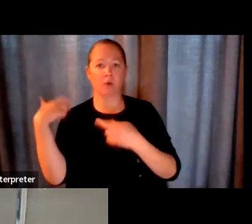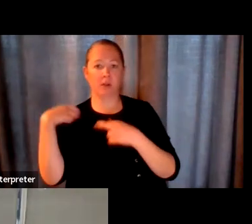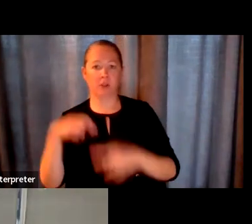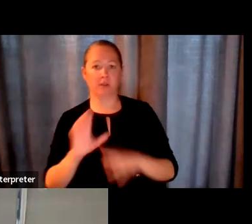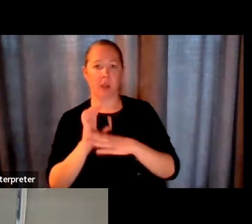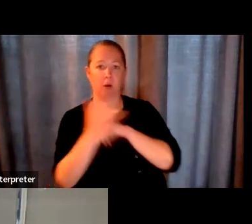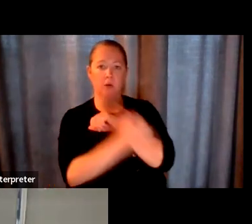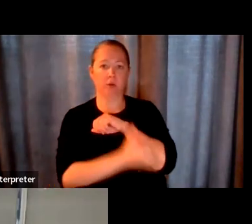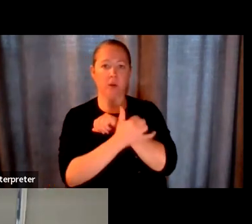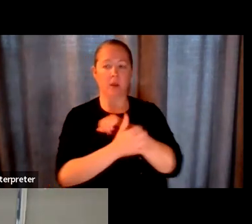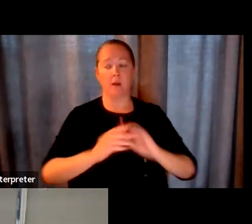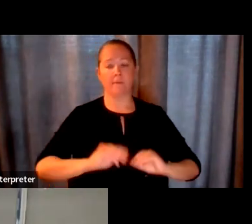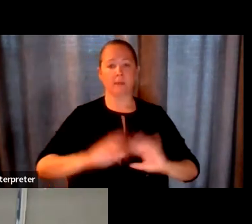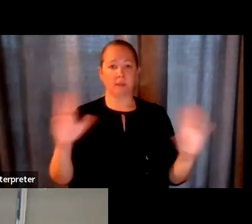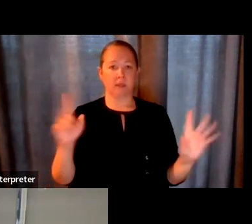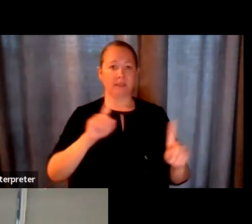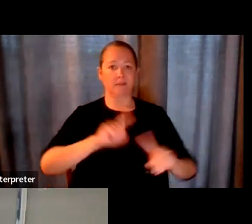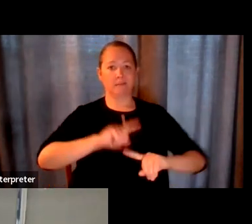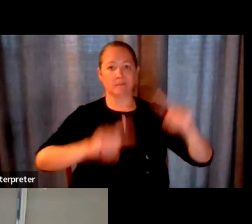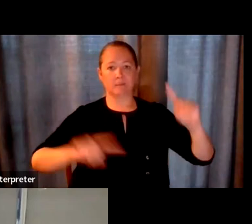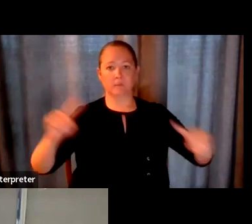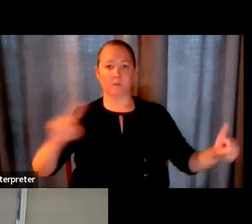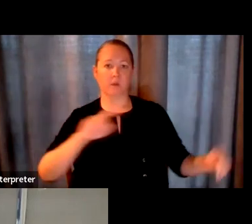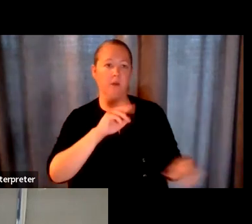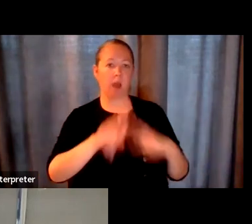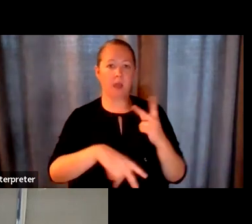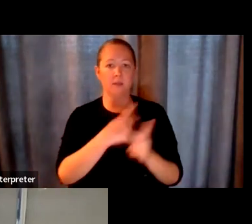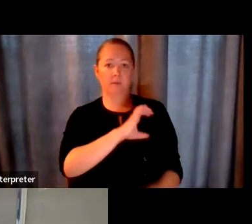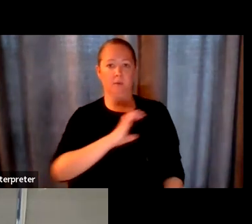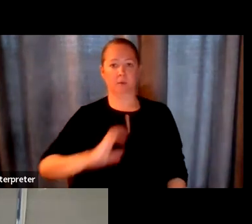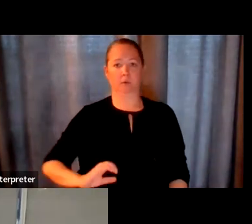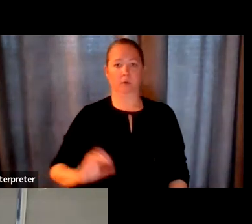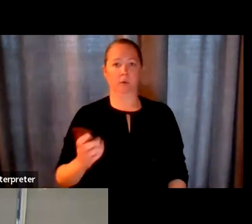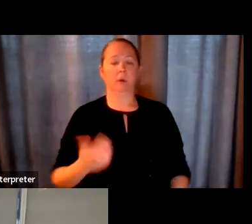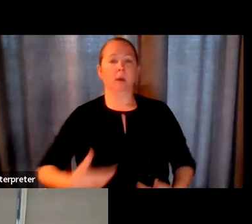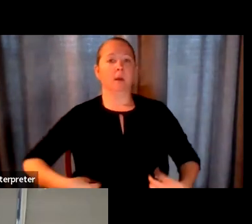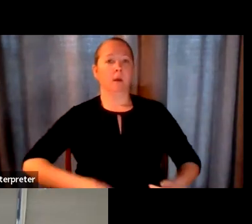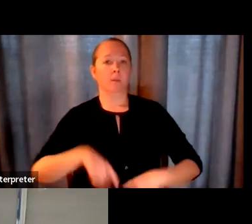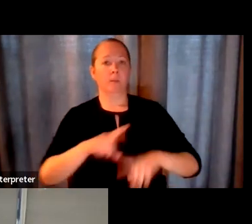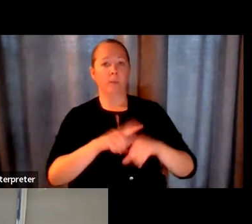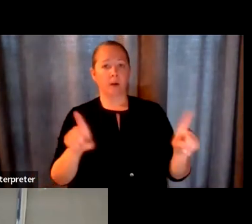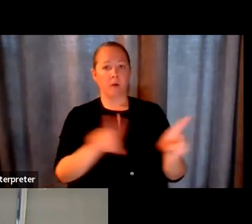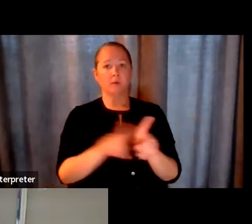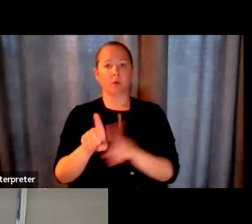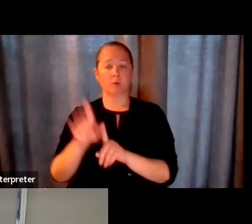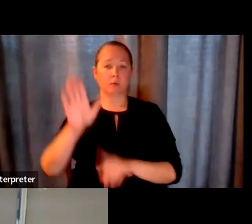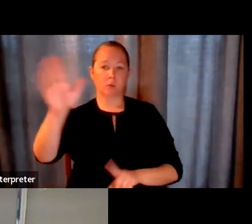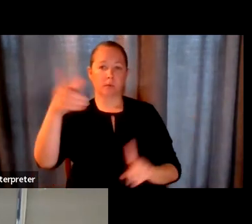even different, obviously different forms of Christianity, Reverend Avilesbernal, but also to your point,